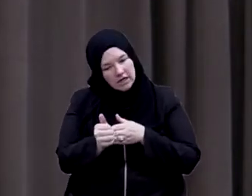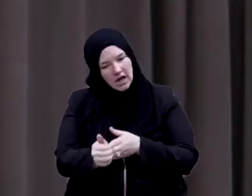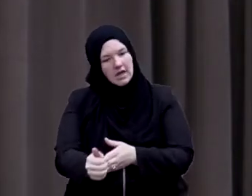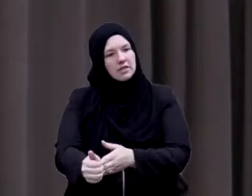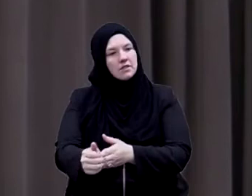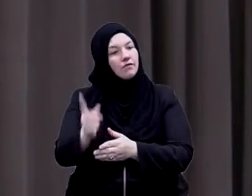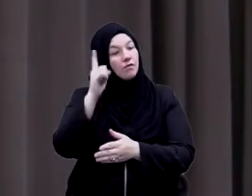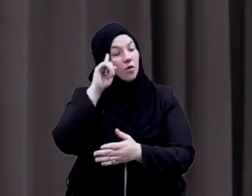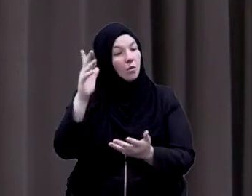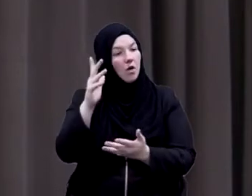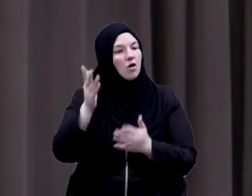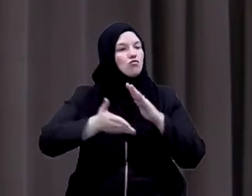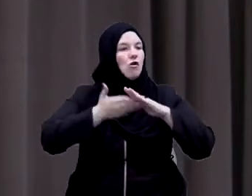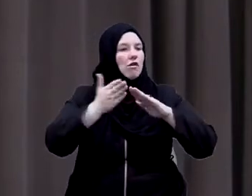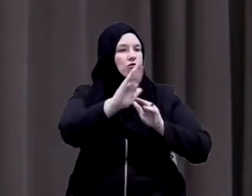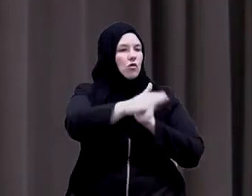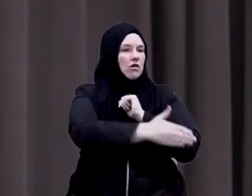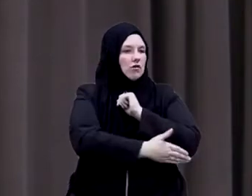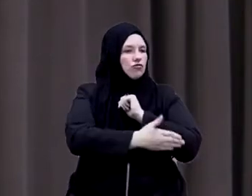for governance.